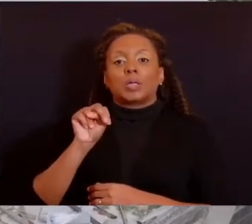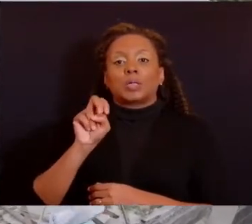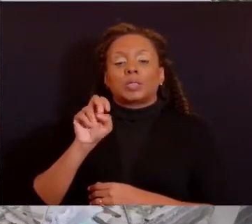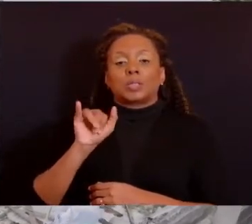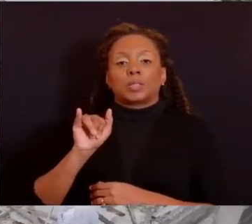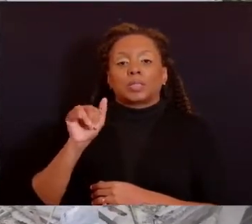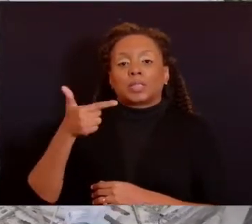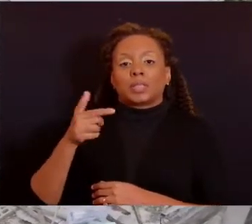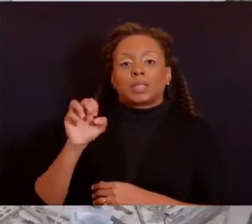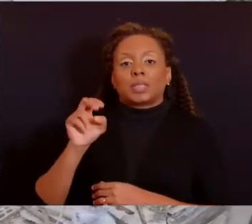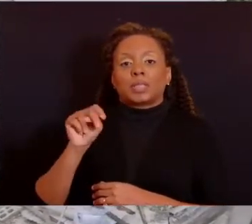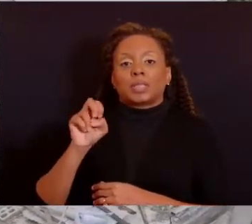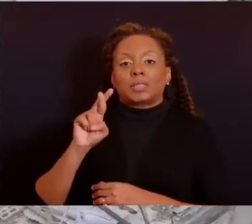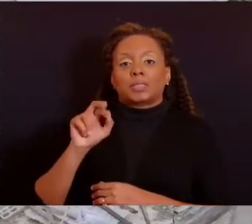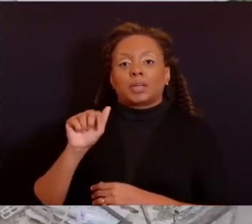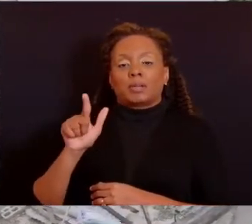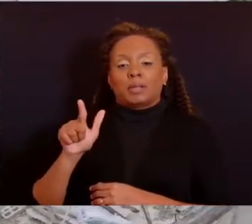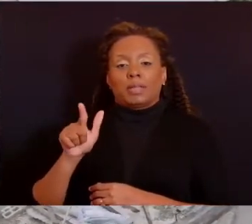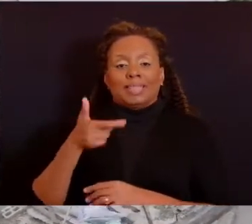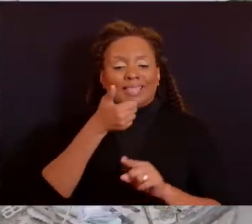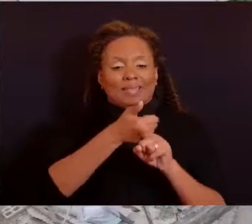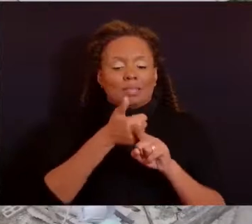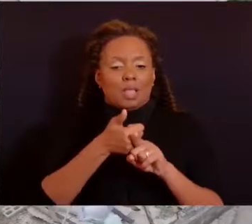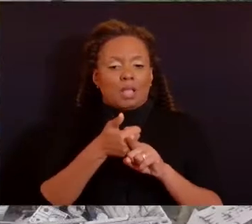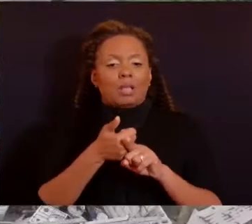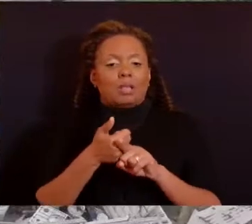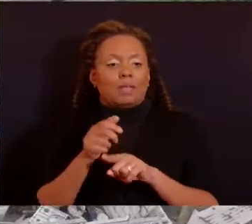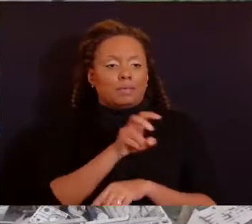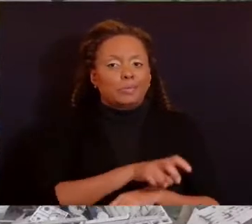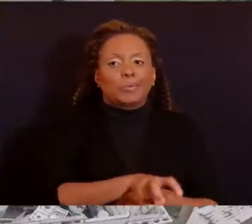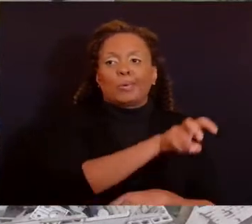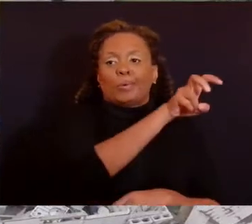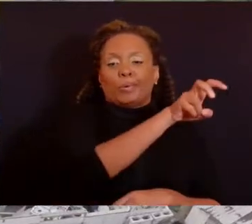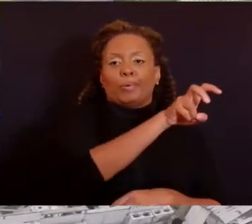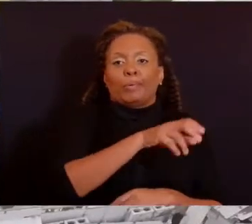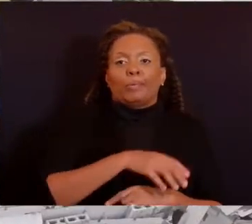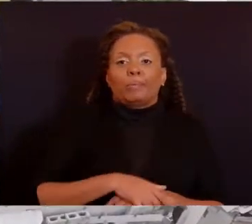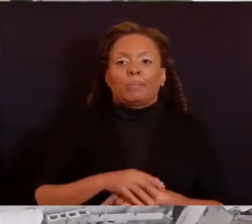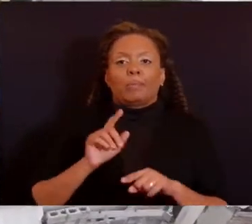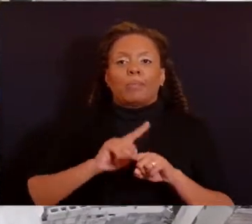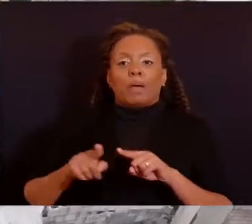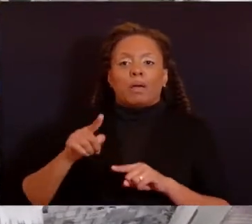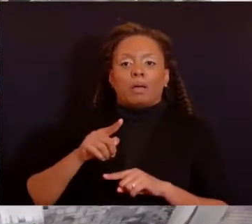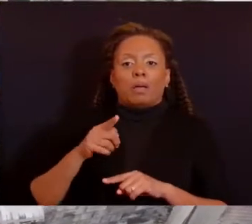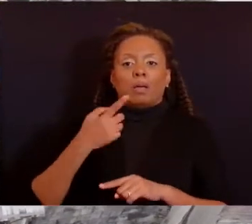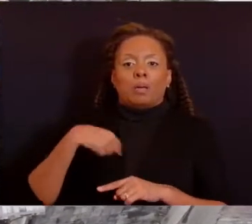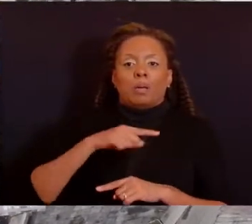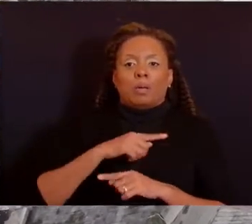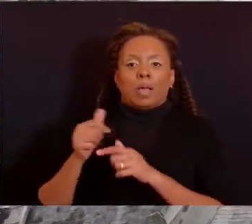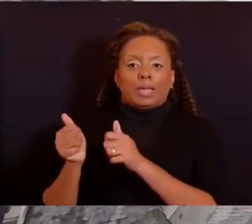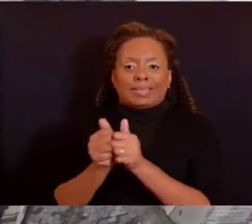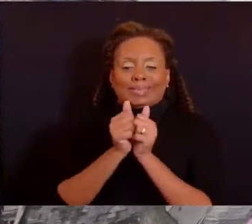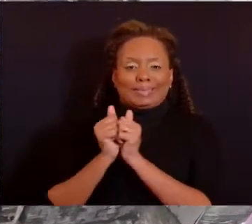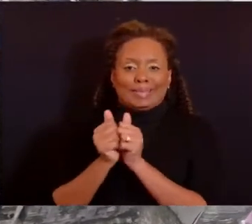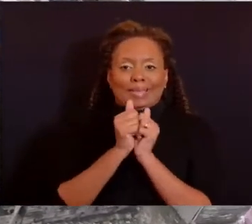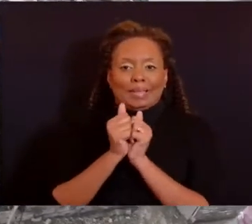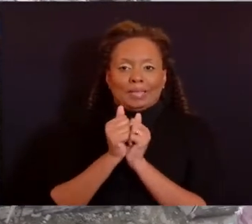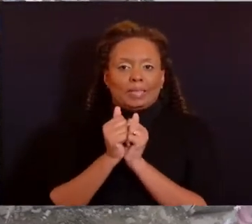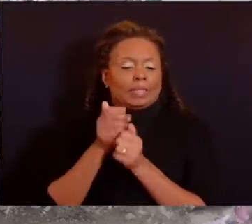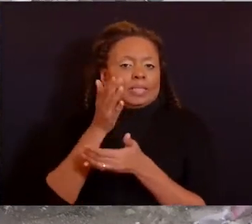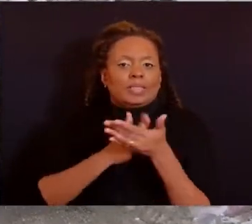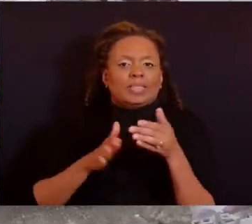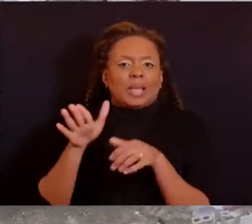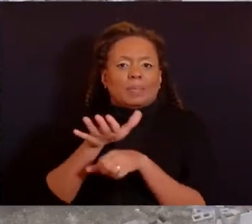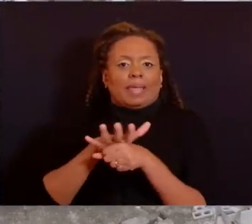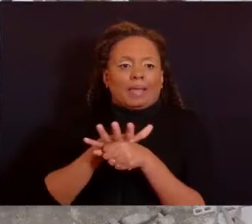reported to me, because he did a separate tour from me, 18, but we were together in Lower Parks and Fruitful Hill.